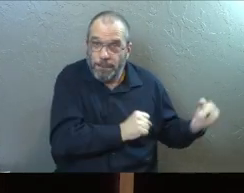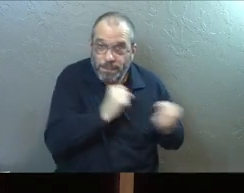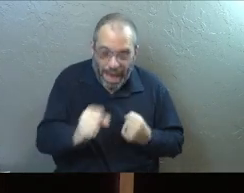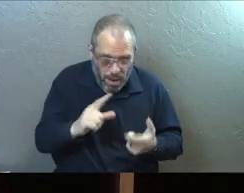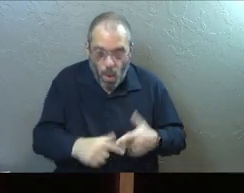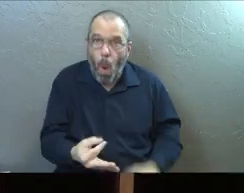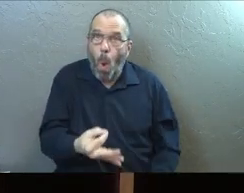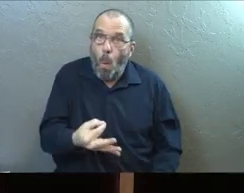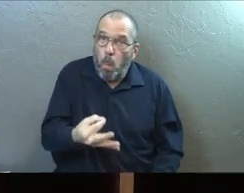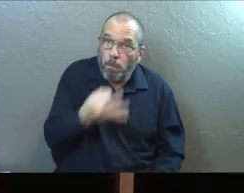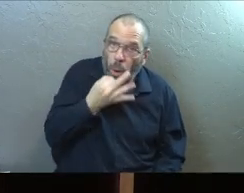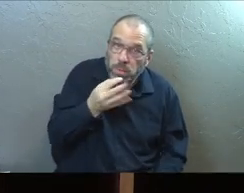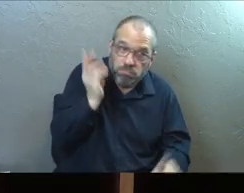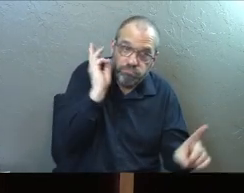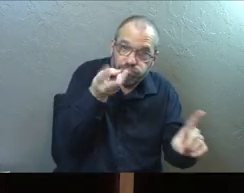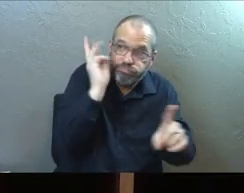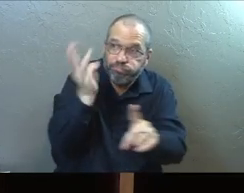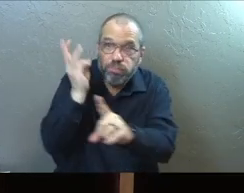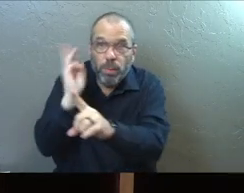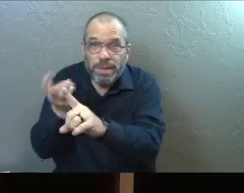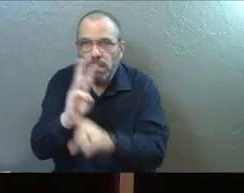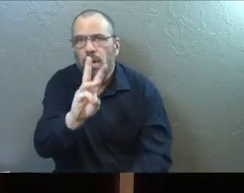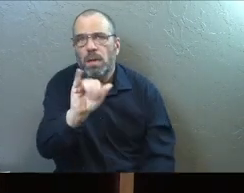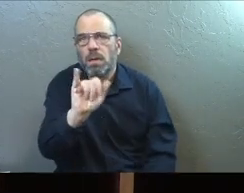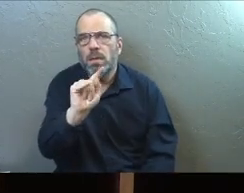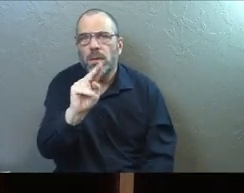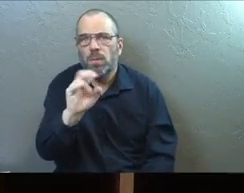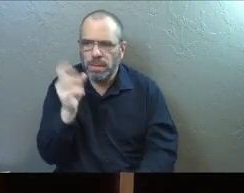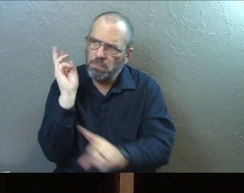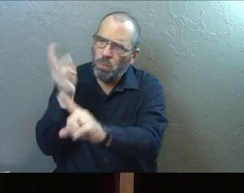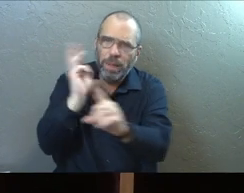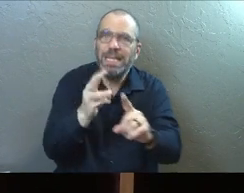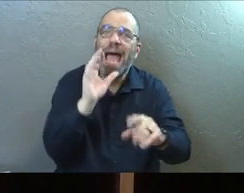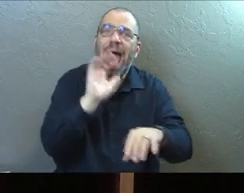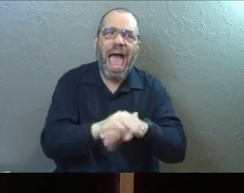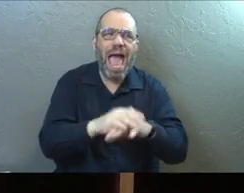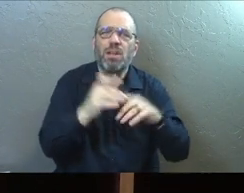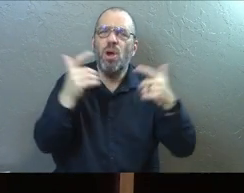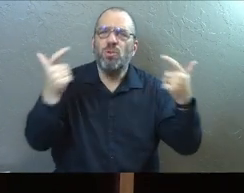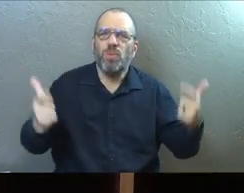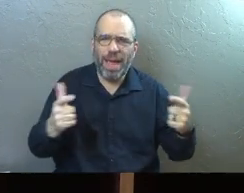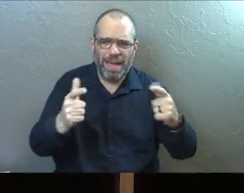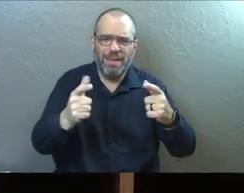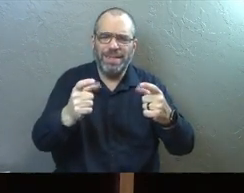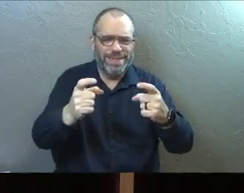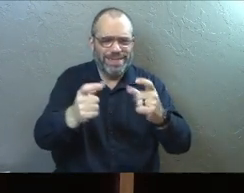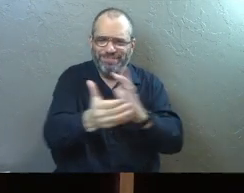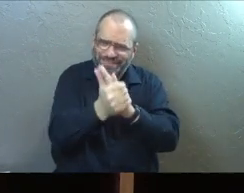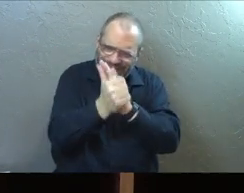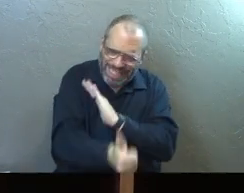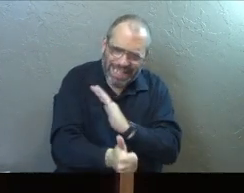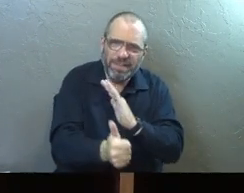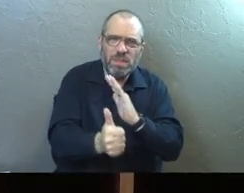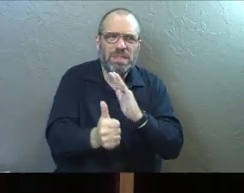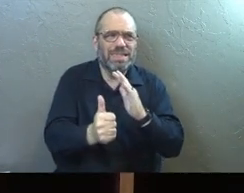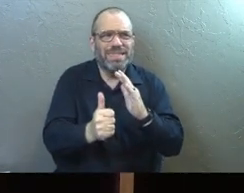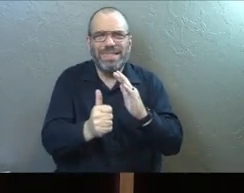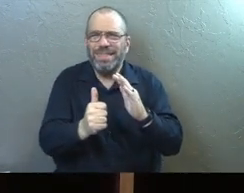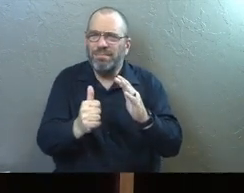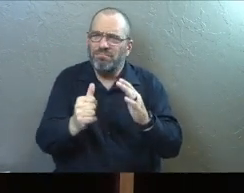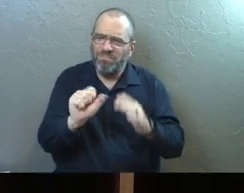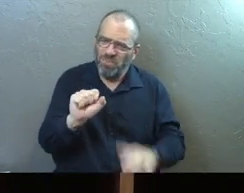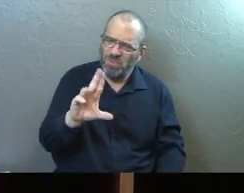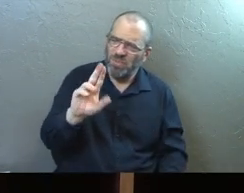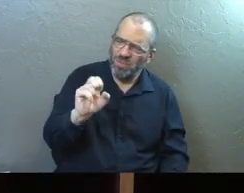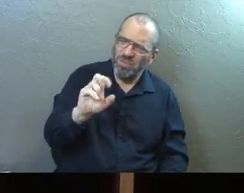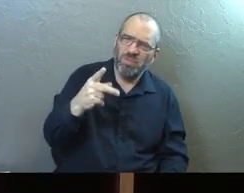promises boldness in your witness, telling other people about God. And he promises great gifts are going to come. Supernatural gifts